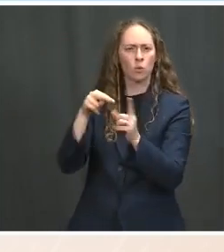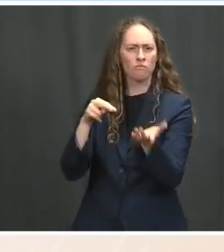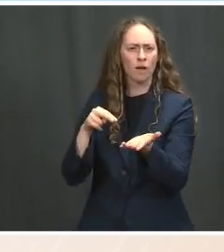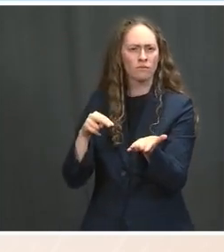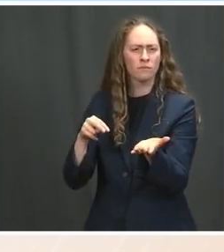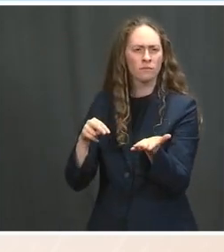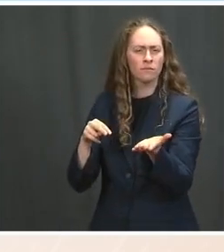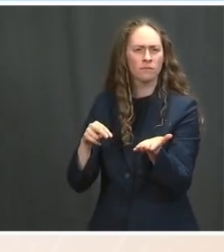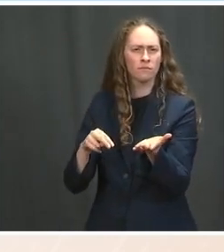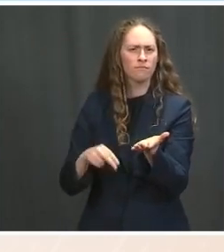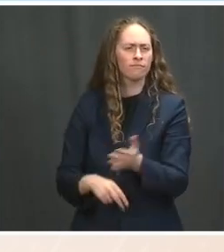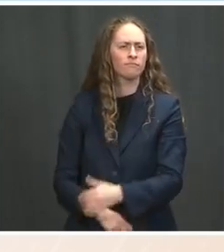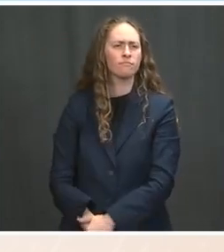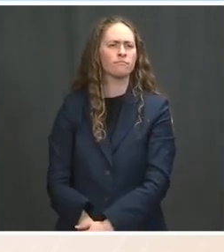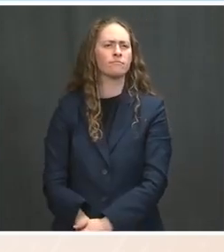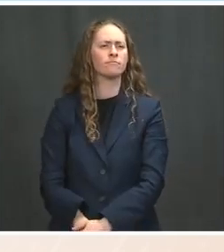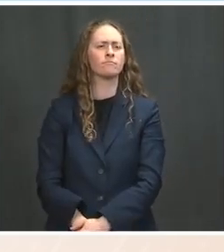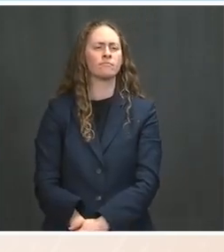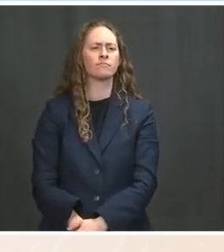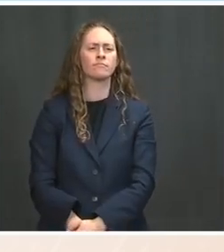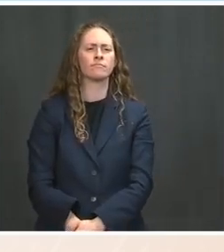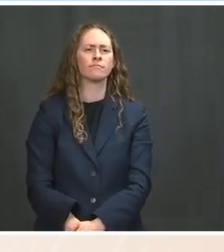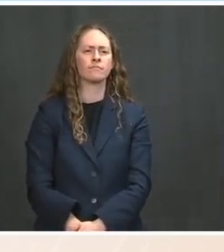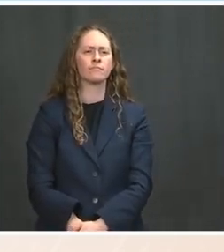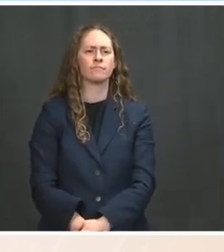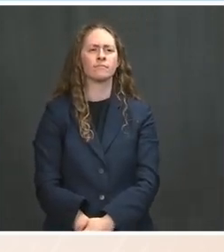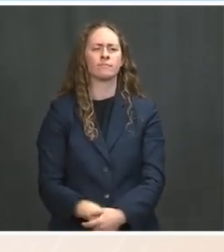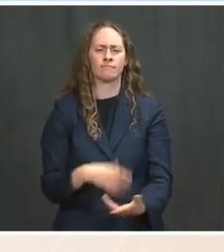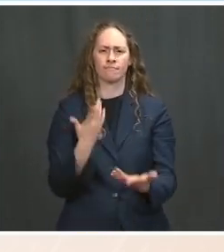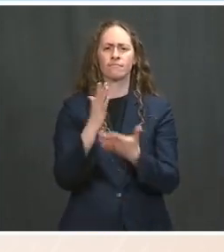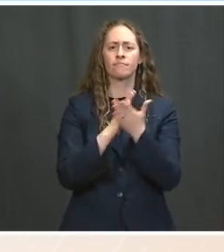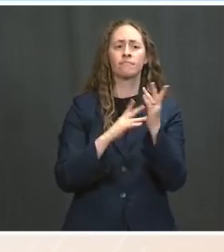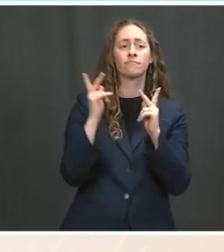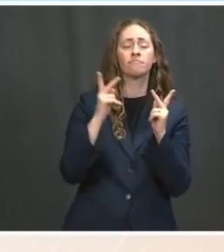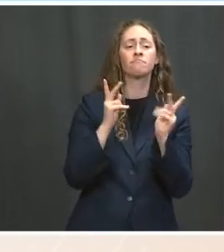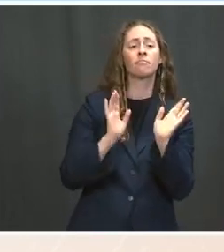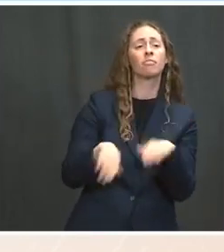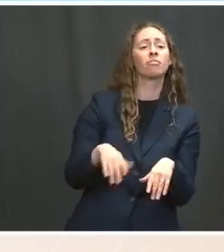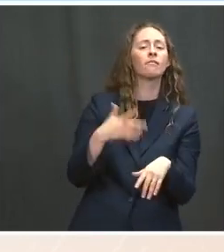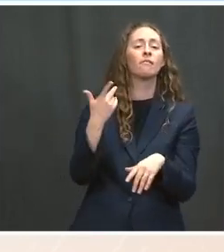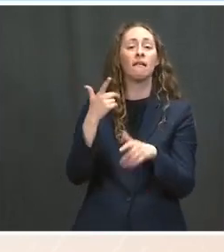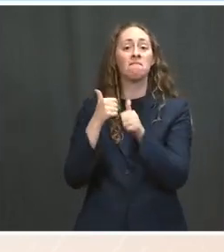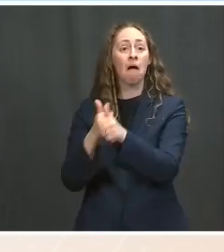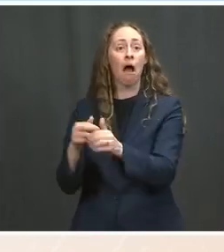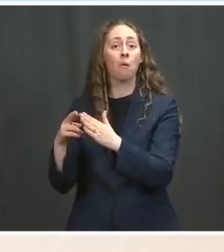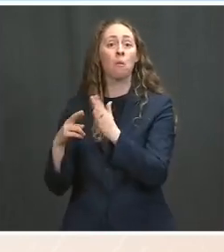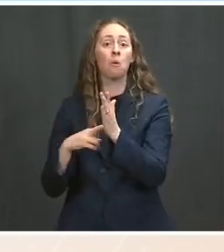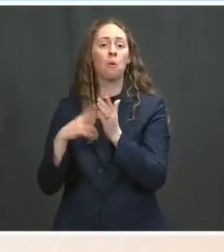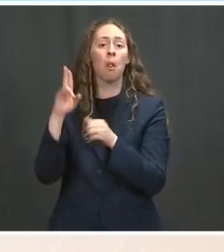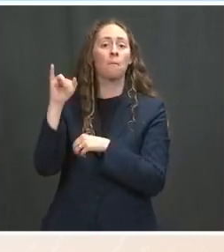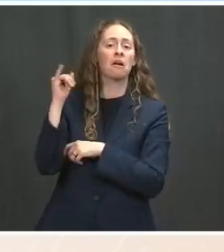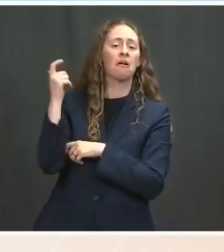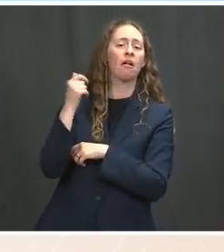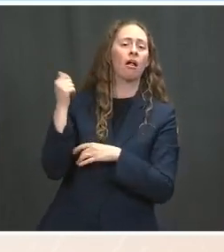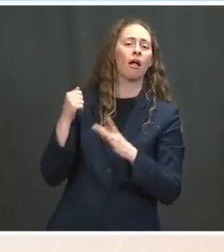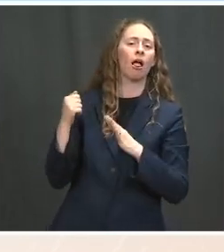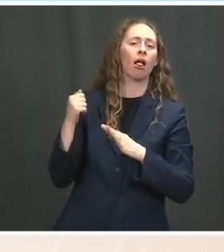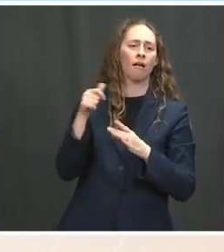on unemployment benefits? We certainly expect any state is enforcing the law, but I would say that what we've